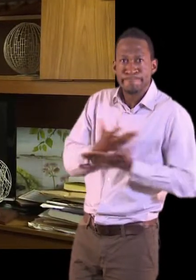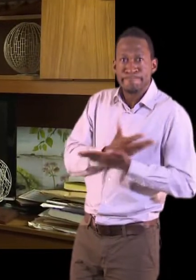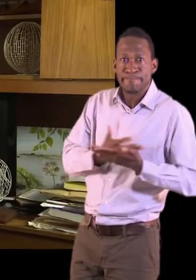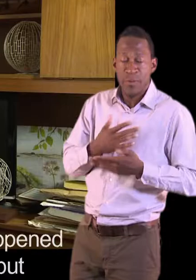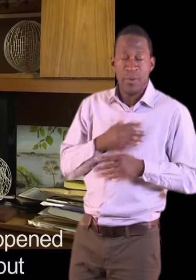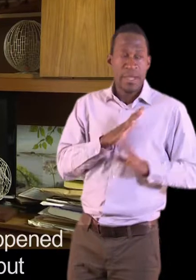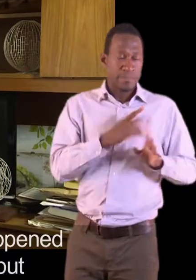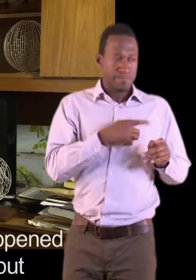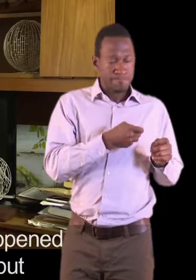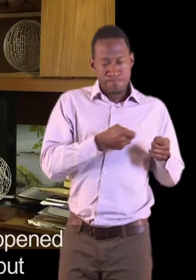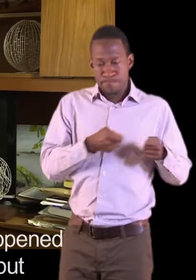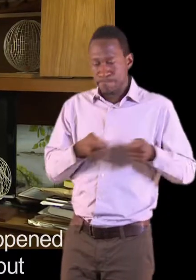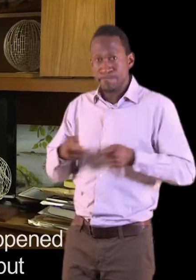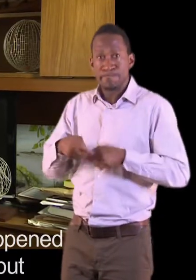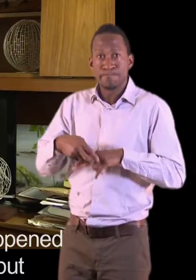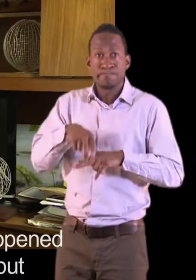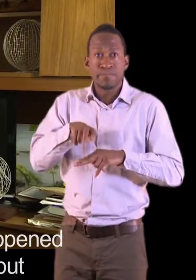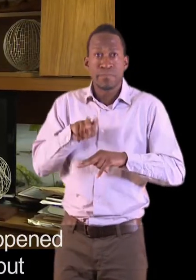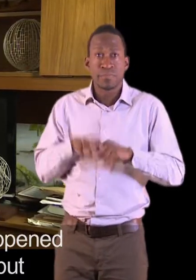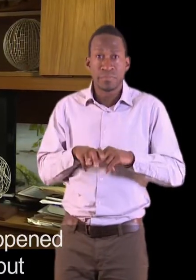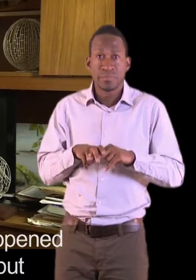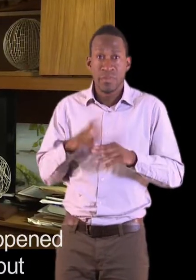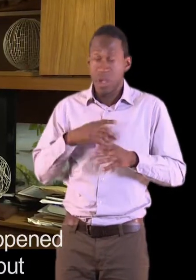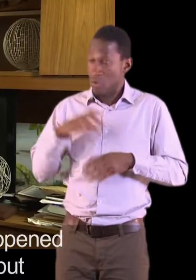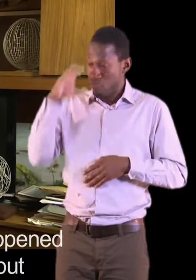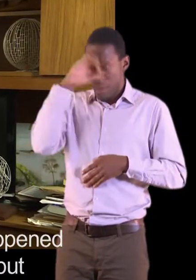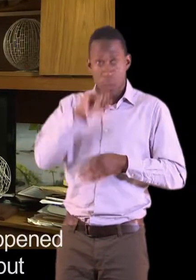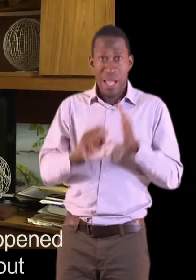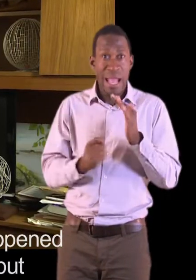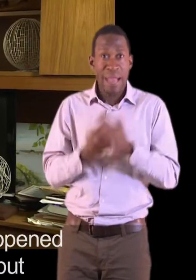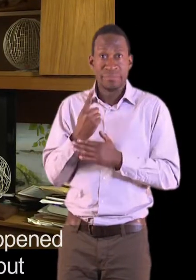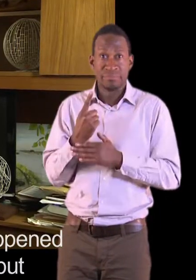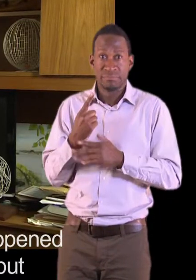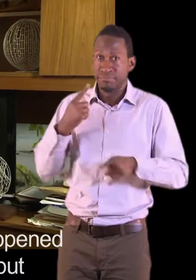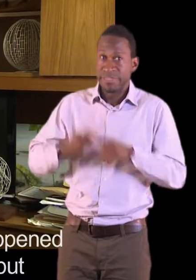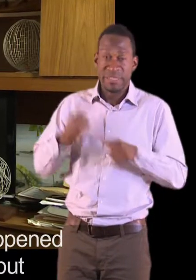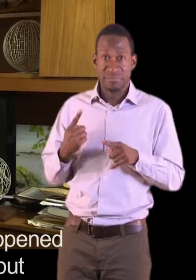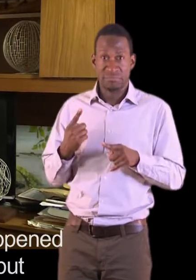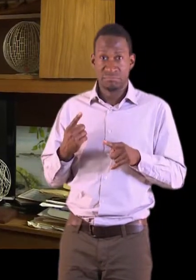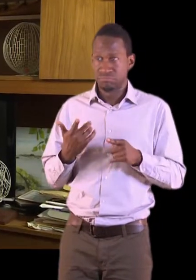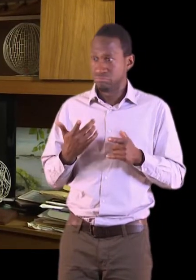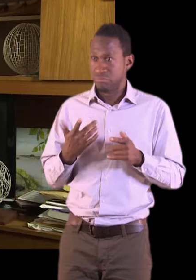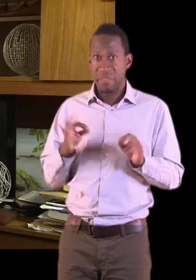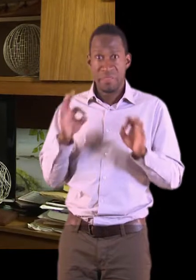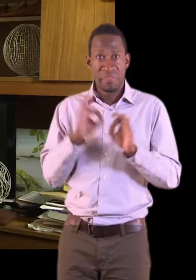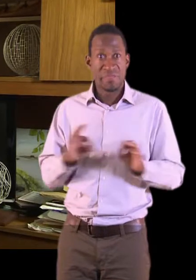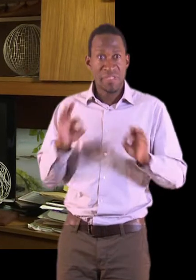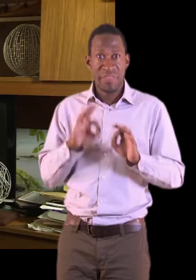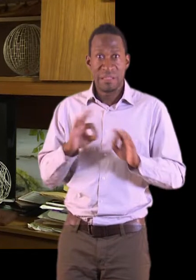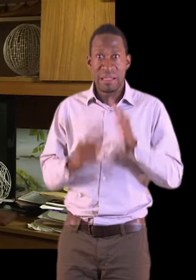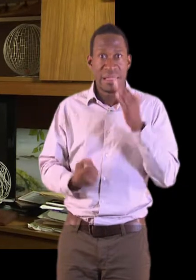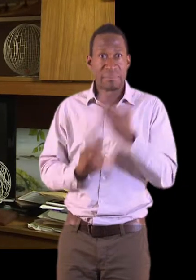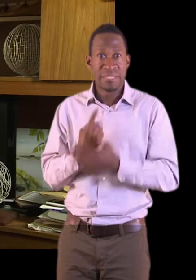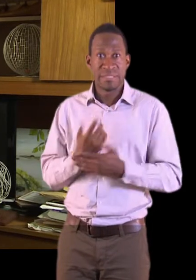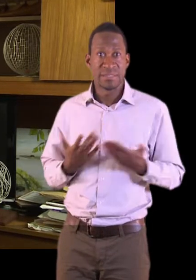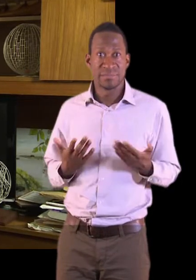again, and I can't remember what happened immediately after then, but nothing happened.